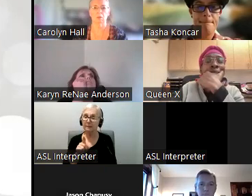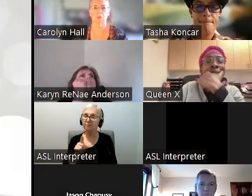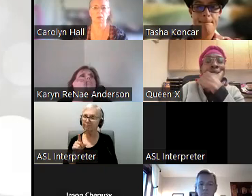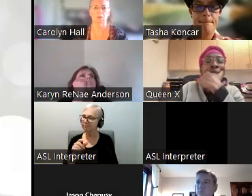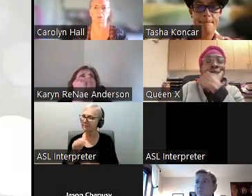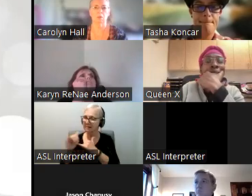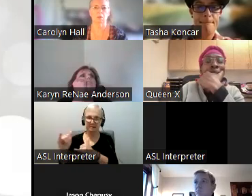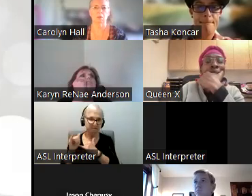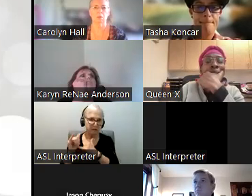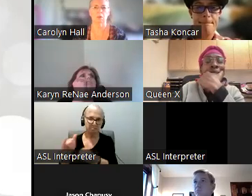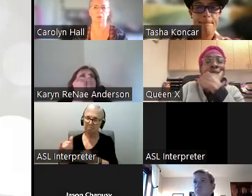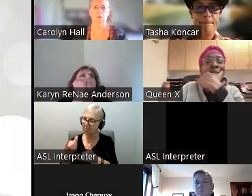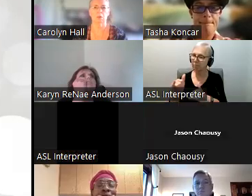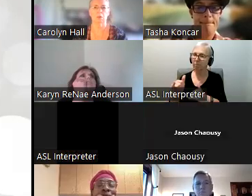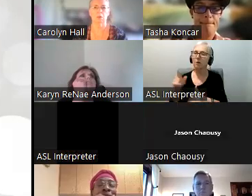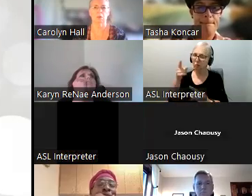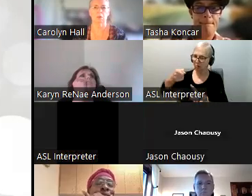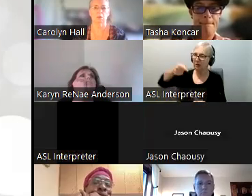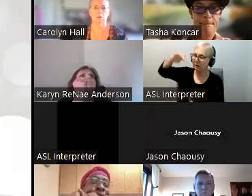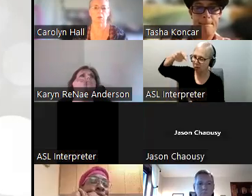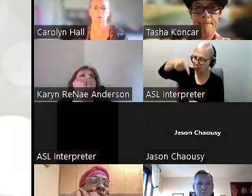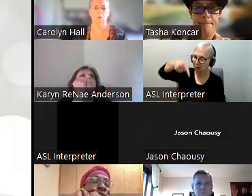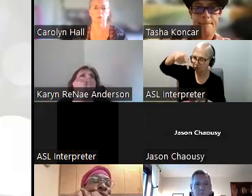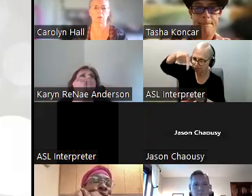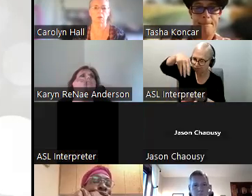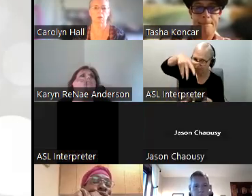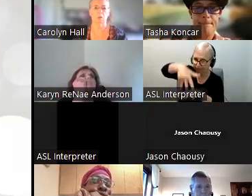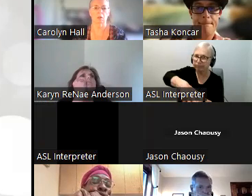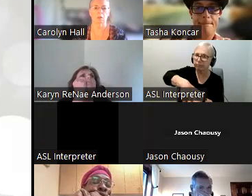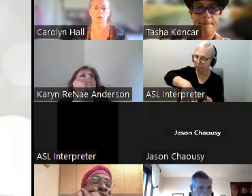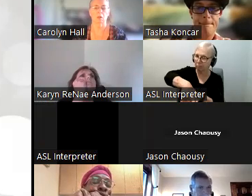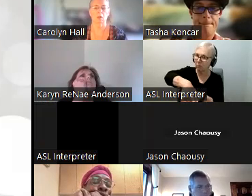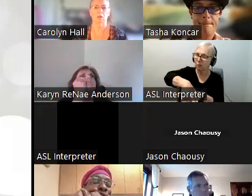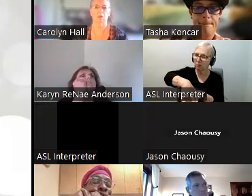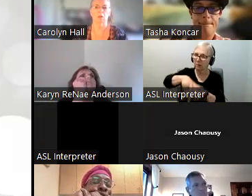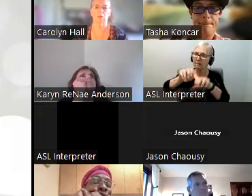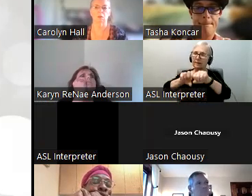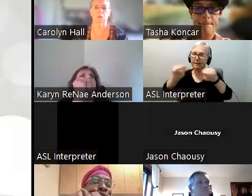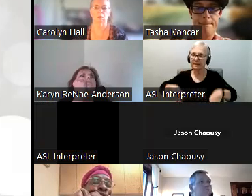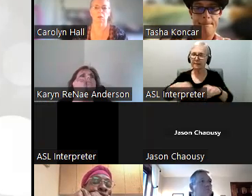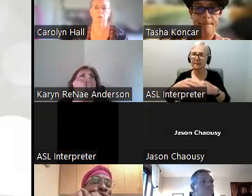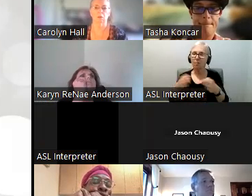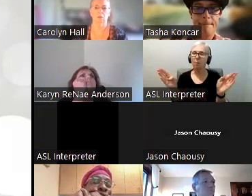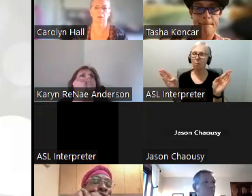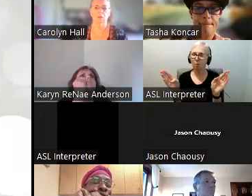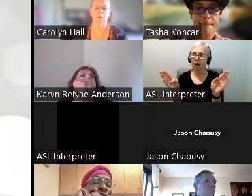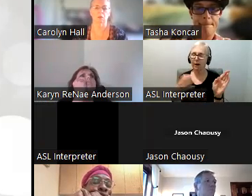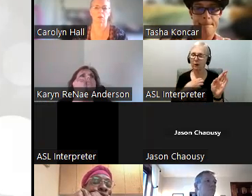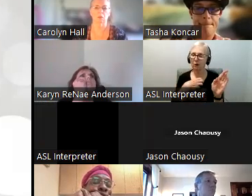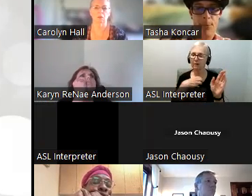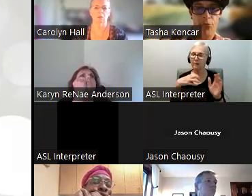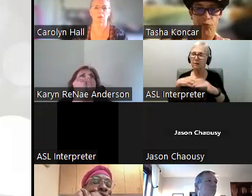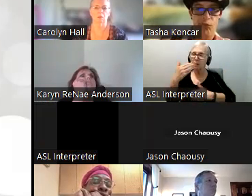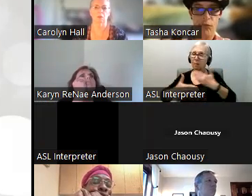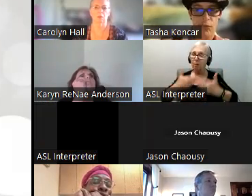think you're getting right to the root of it, Seth, which is that ultimately a system-wide grievance